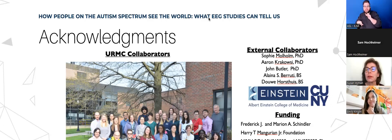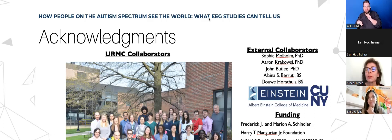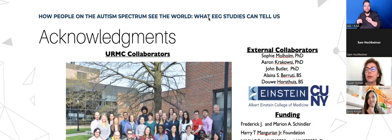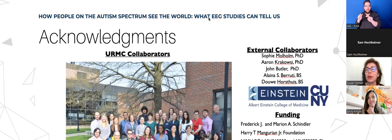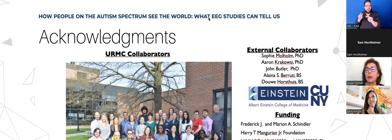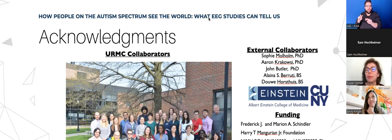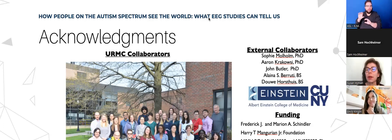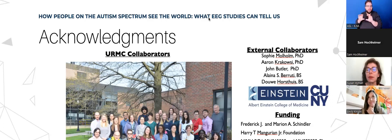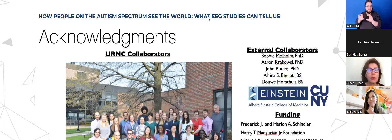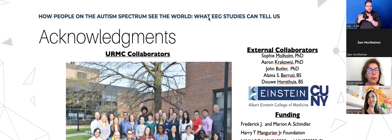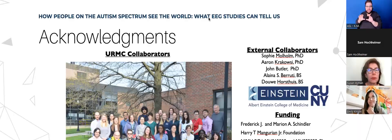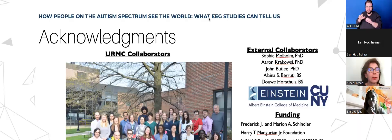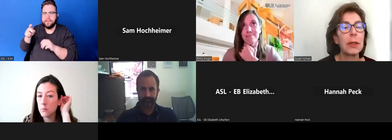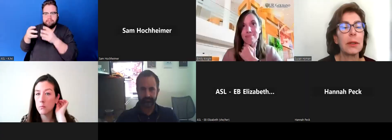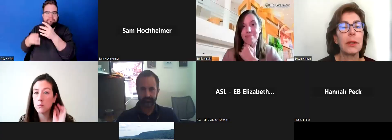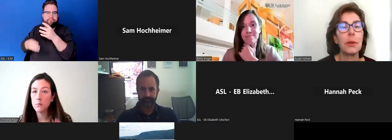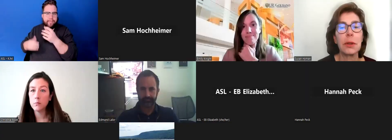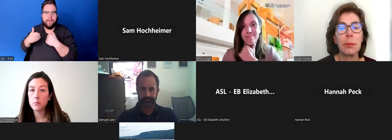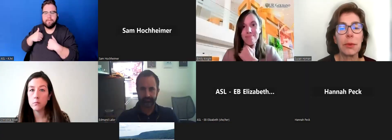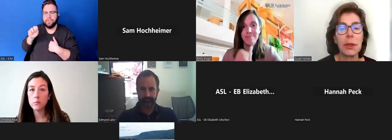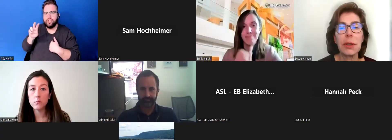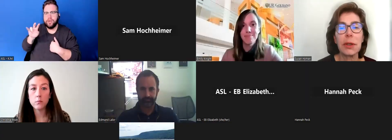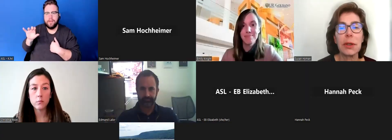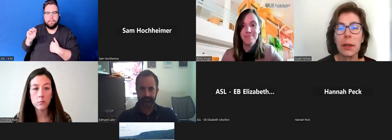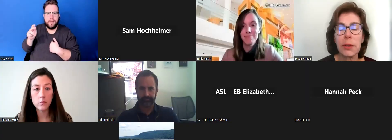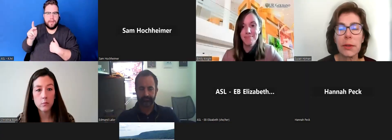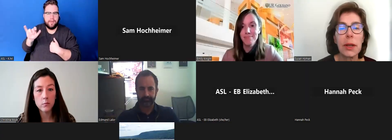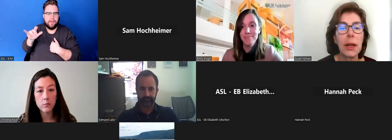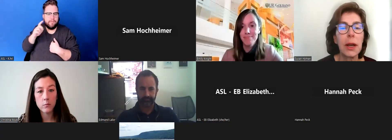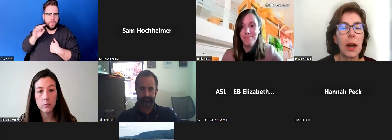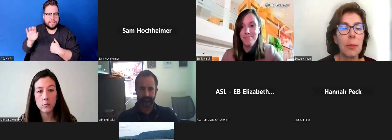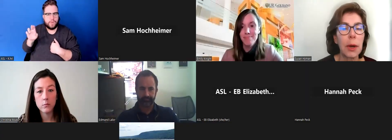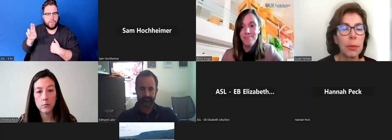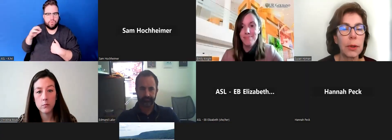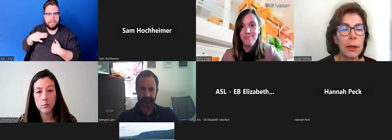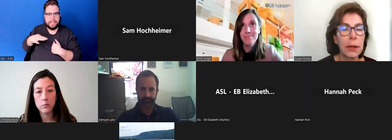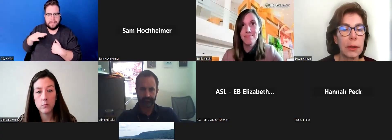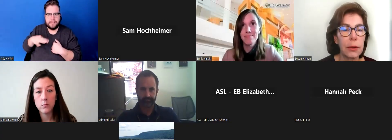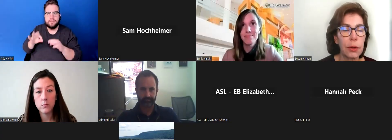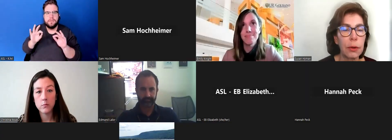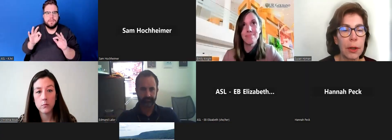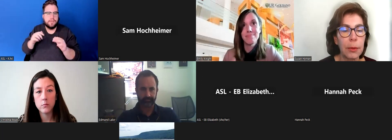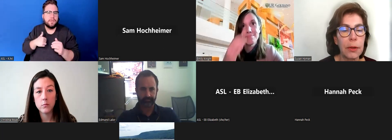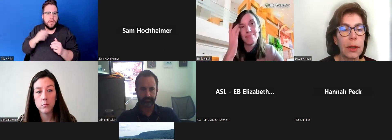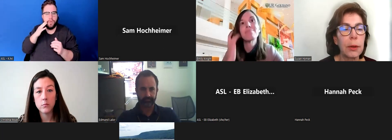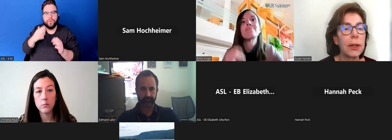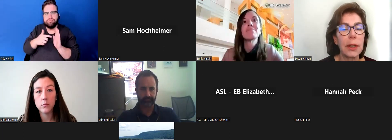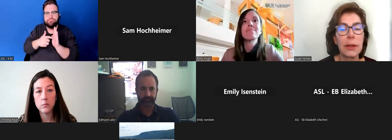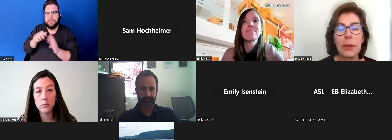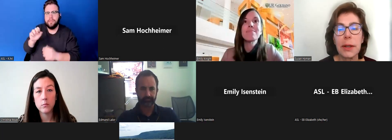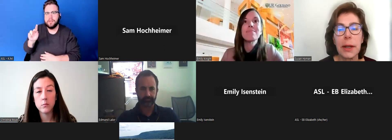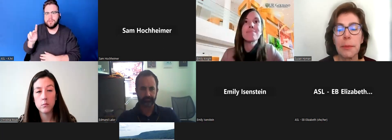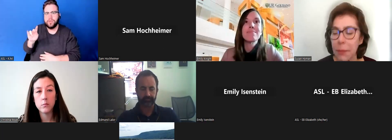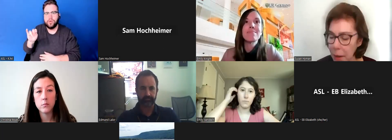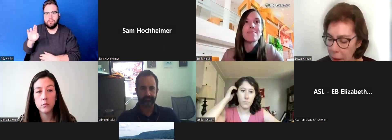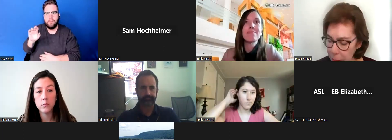chat. There's a Survey Monkey that you can complete to get credits. I'll play the Skirboll family video at the end of